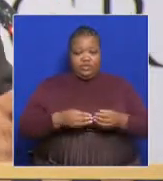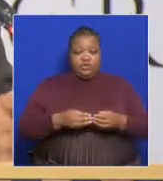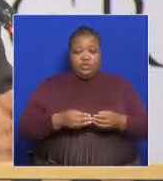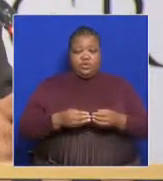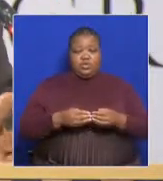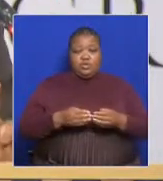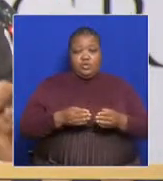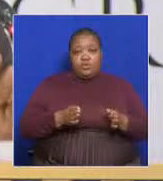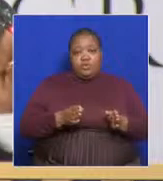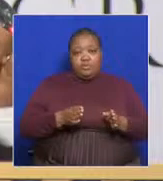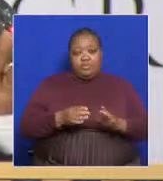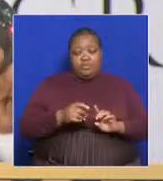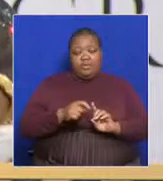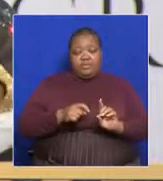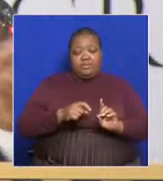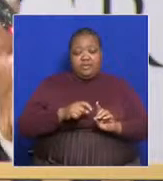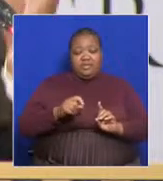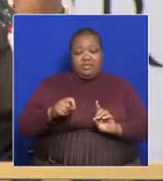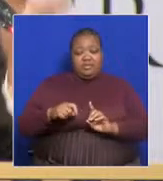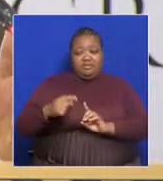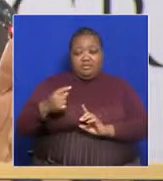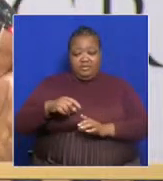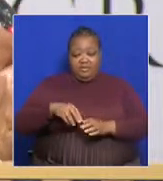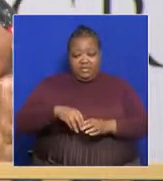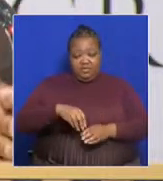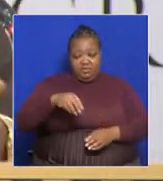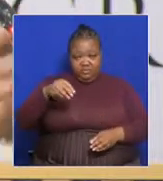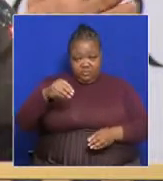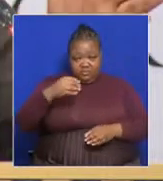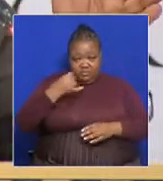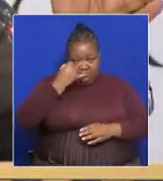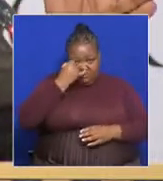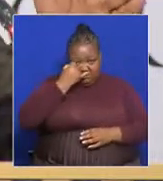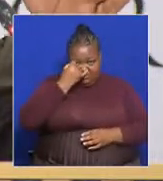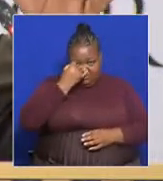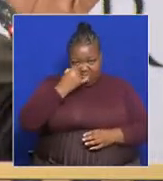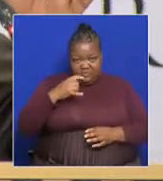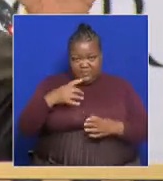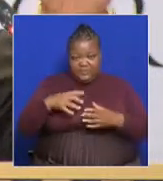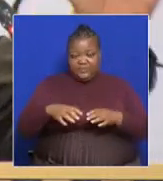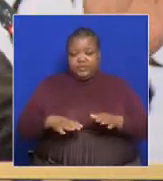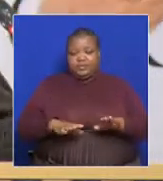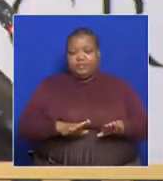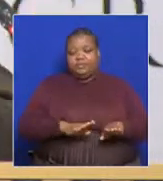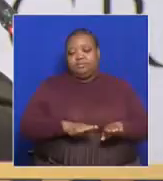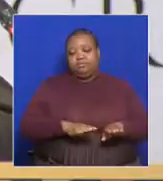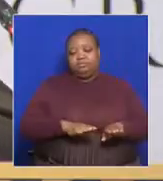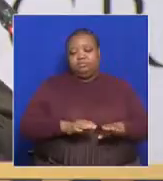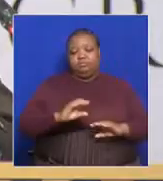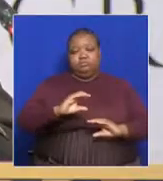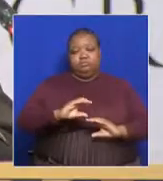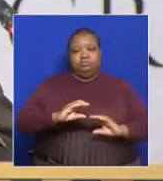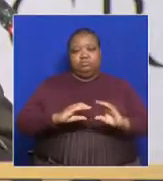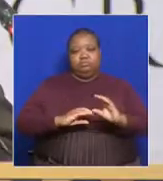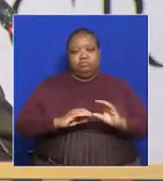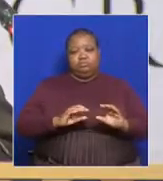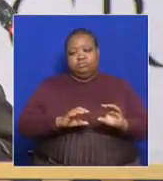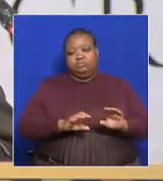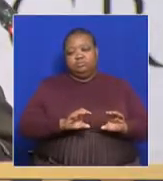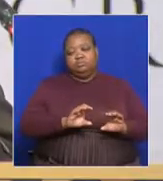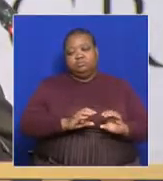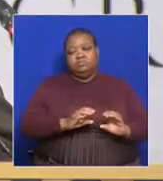but the bricks were offloaded and was laid there in piles. So I'm not sure how many bags were offloaded in their